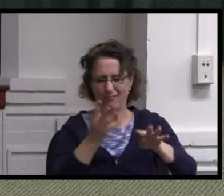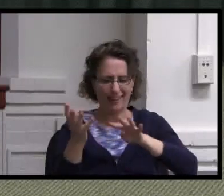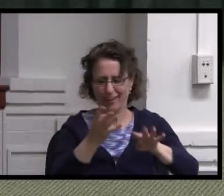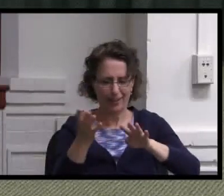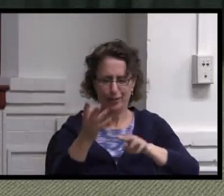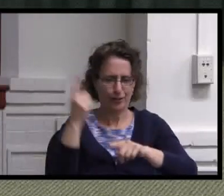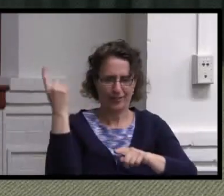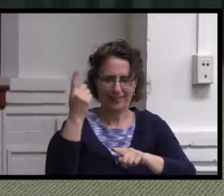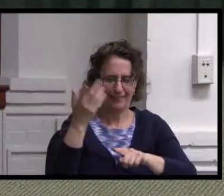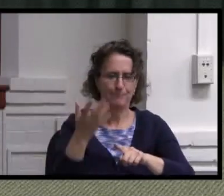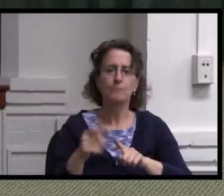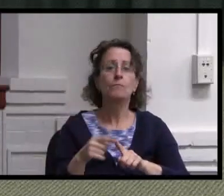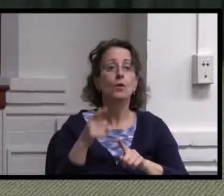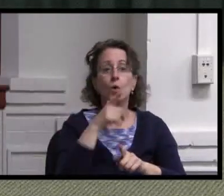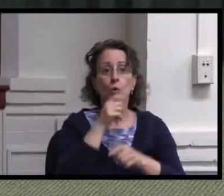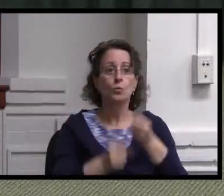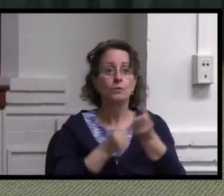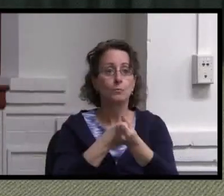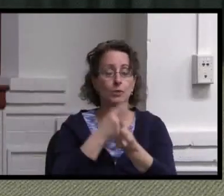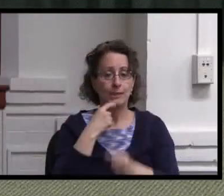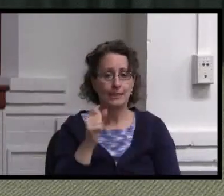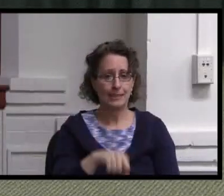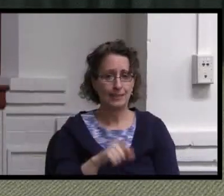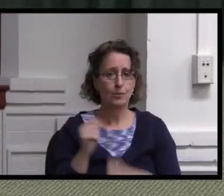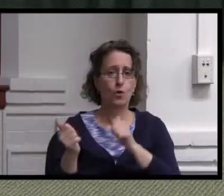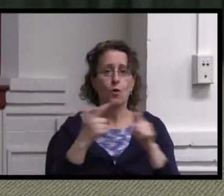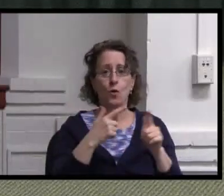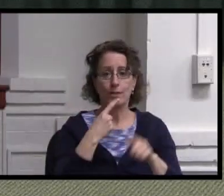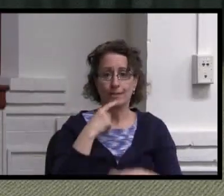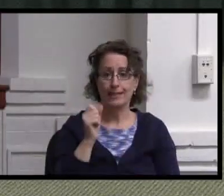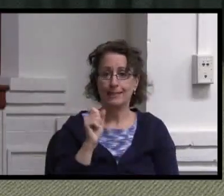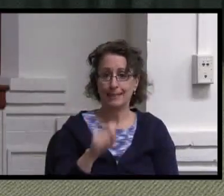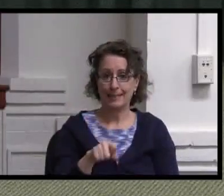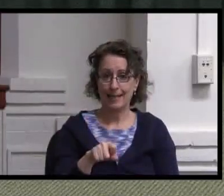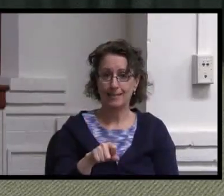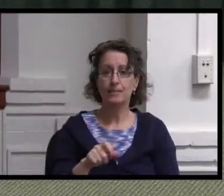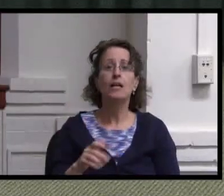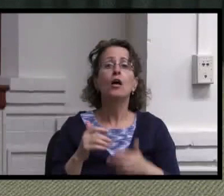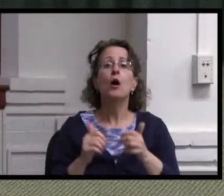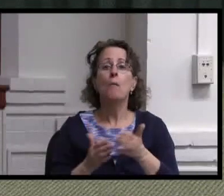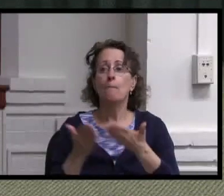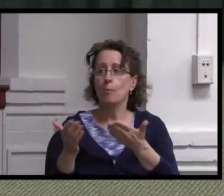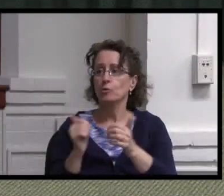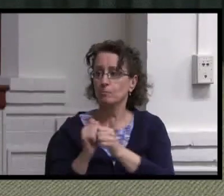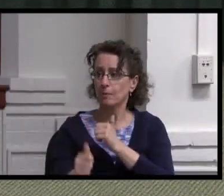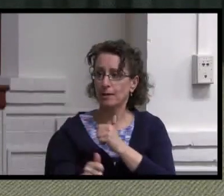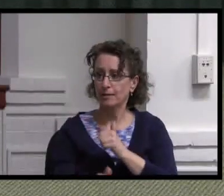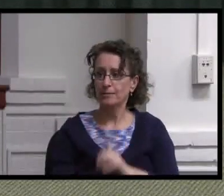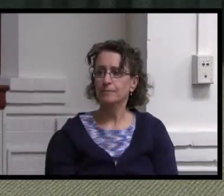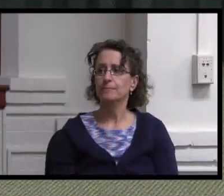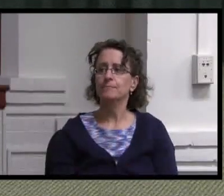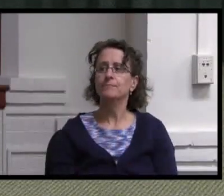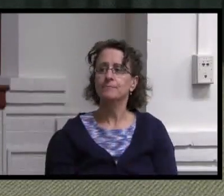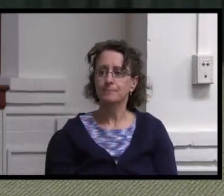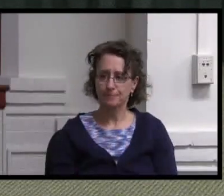All those in favor of the motion, please say aye. Aye. Aye. Anyone opposed? The motion carries 4-0.